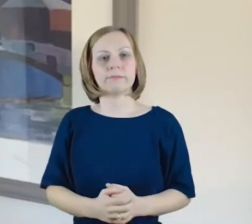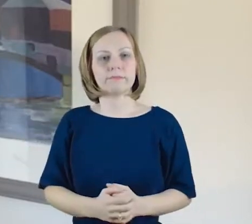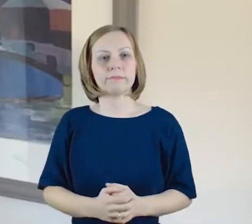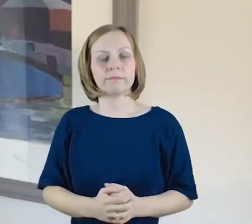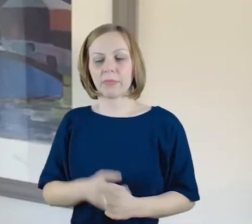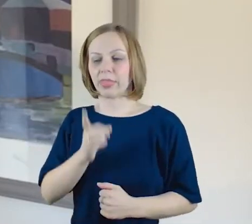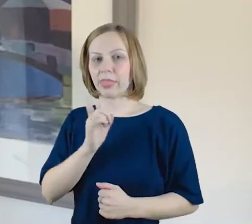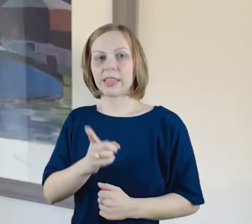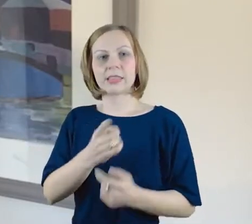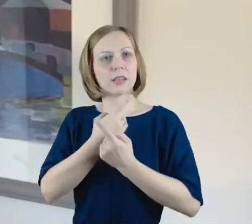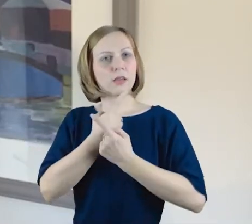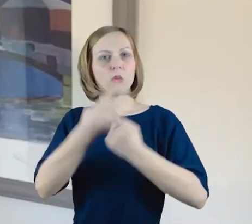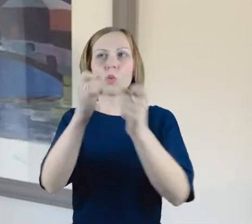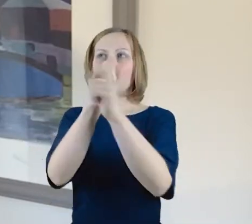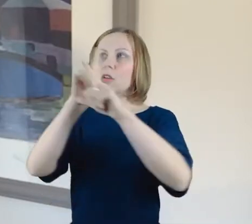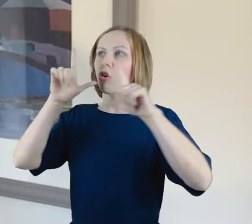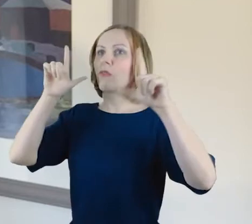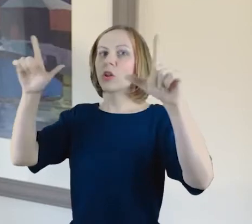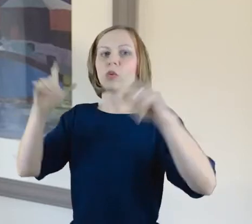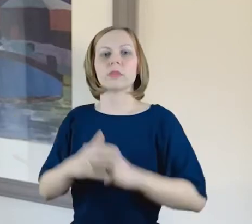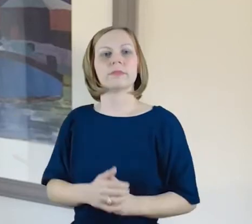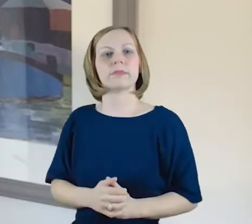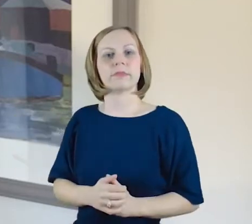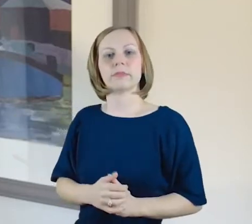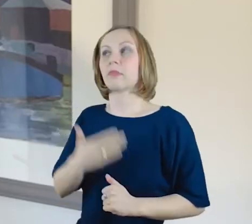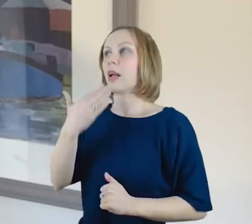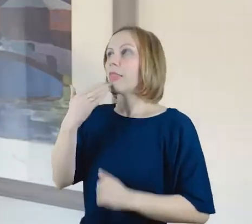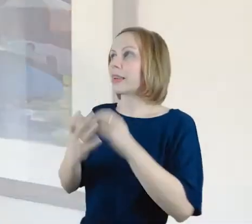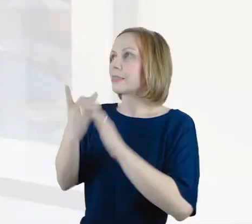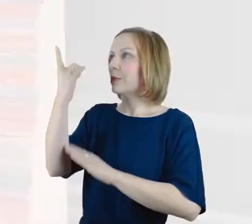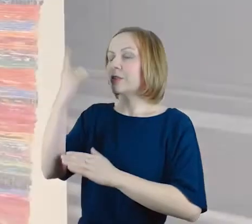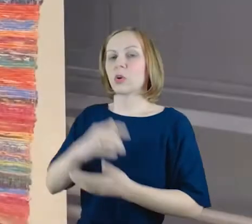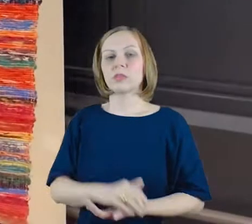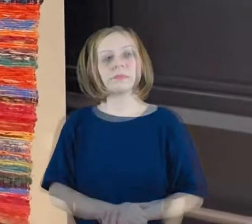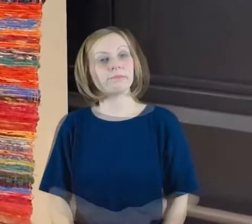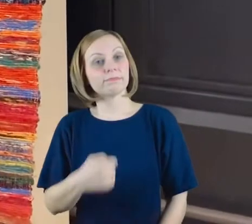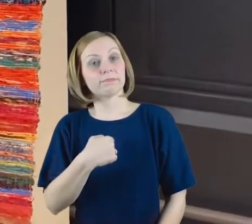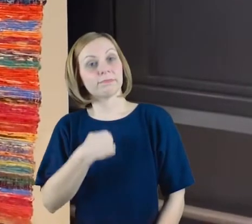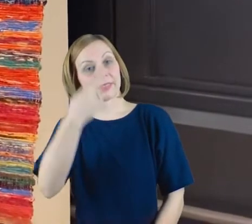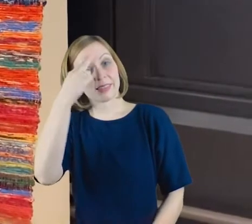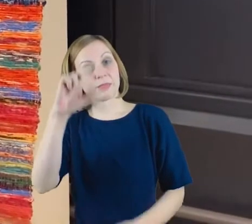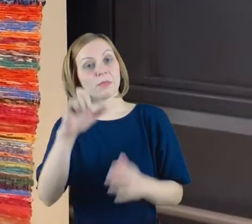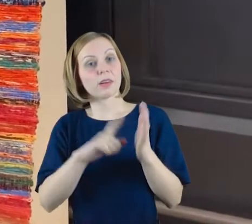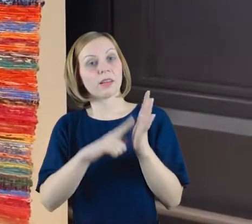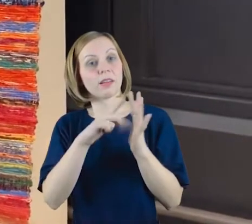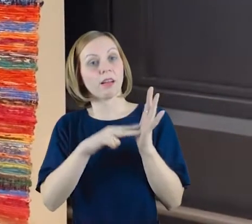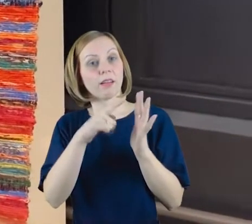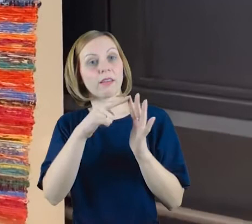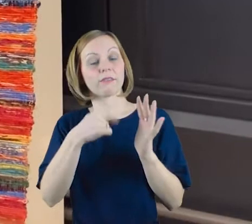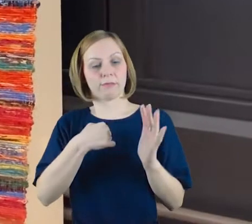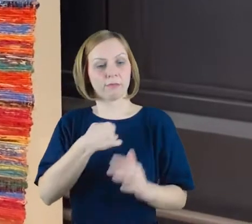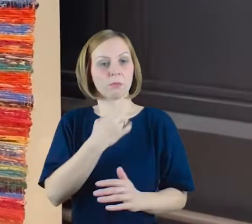This is the word of the Lord. Thanks be to God. Hi, my name is Clive. I'm